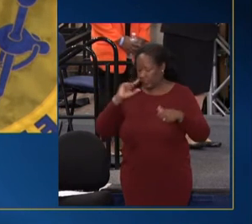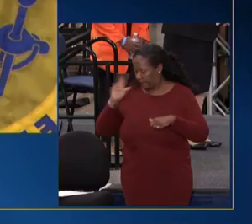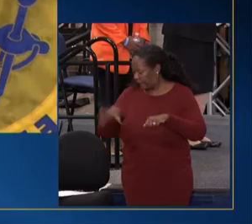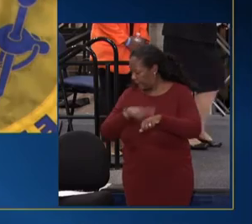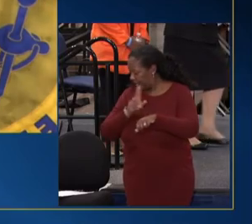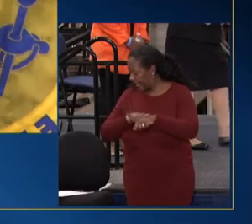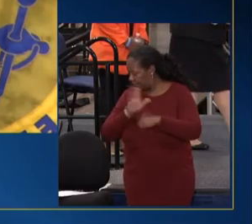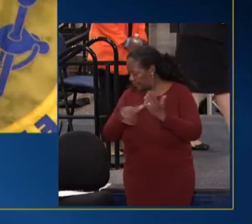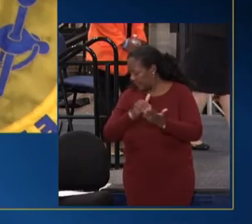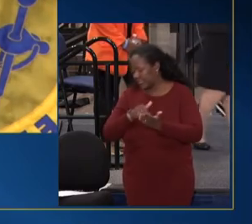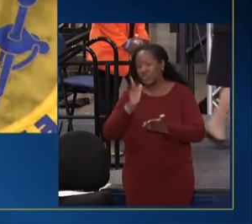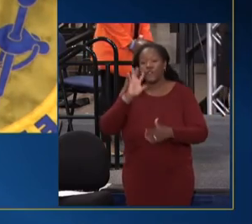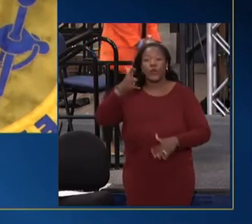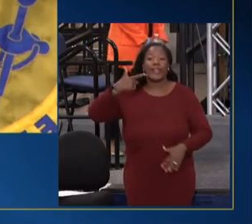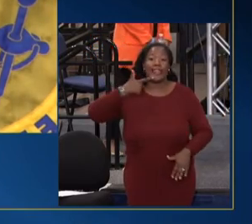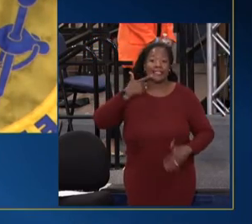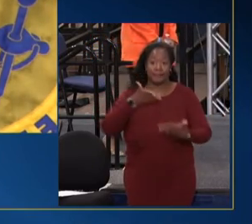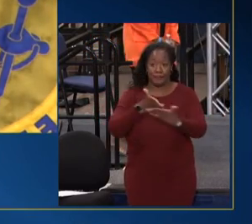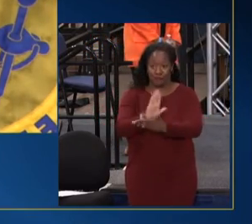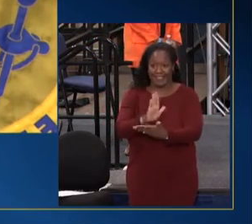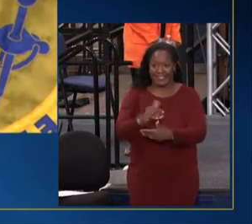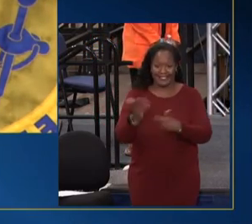panel.